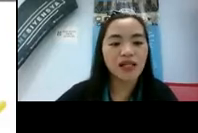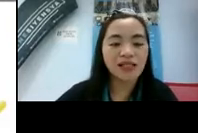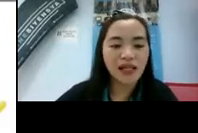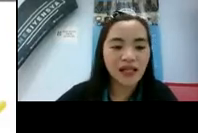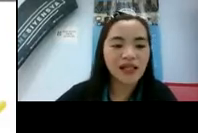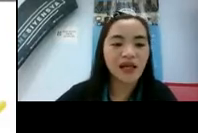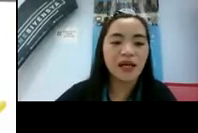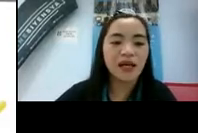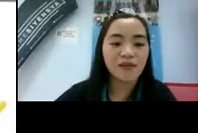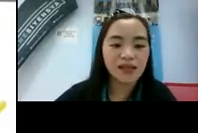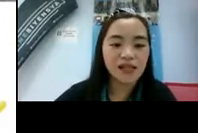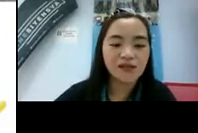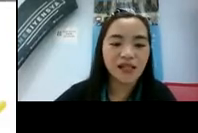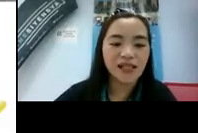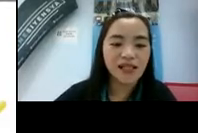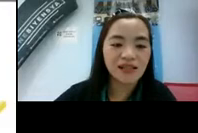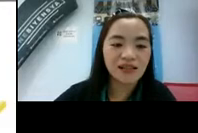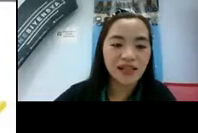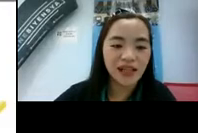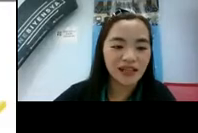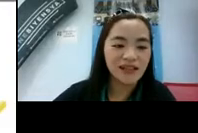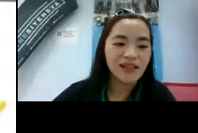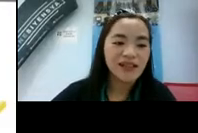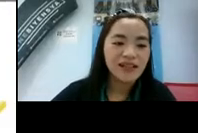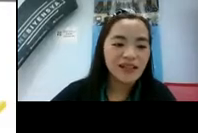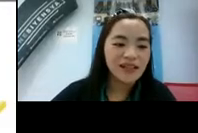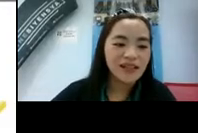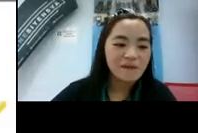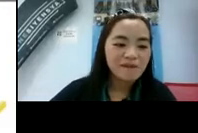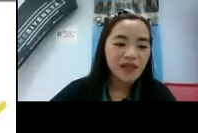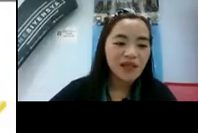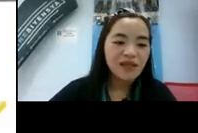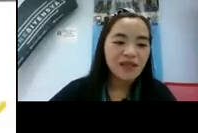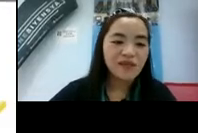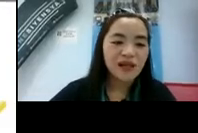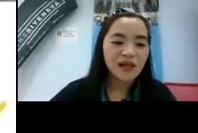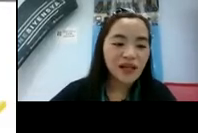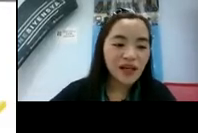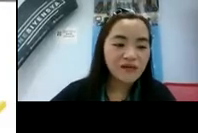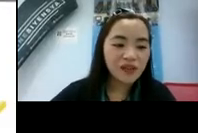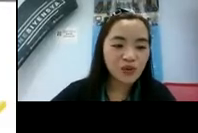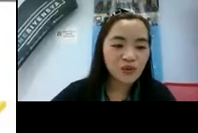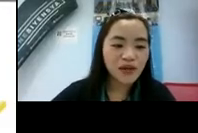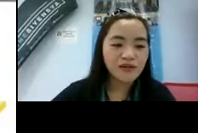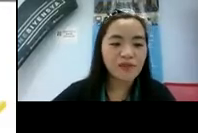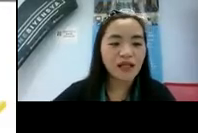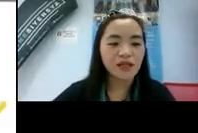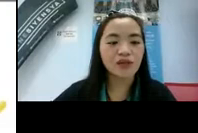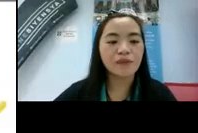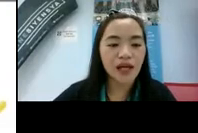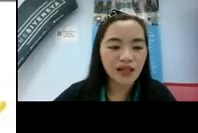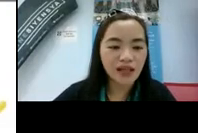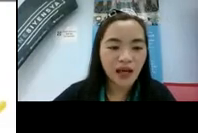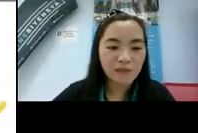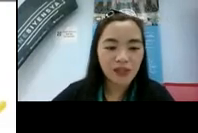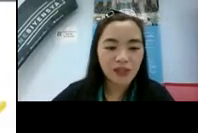courseware in Science and Mathematics for e-learning. Okay. And then by 11 to 12, magkakaroon